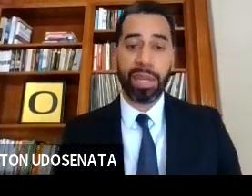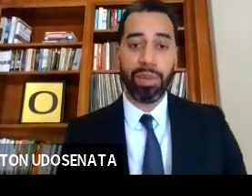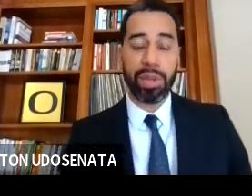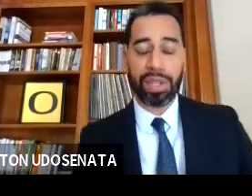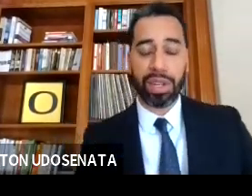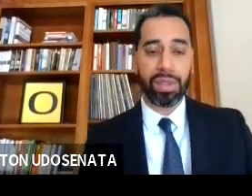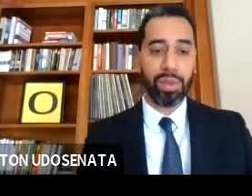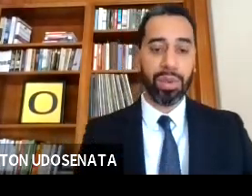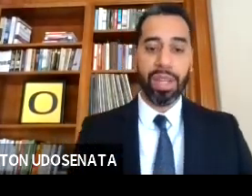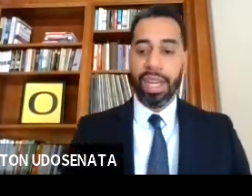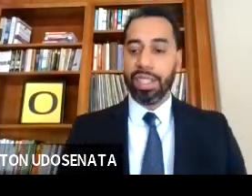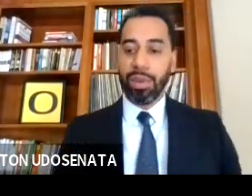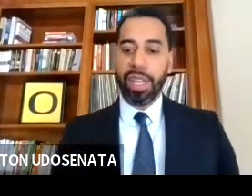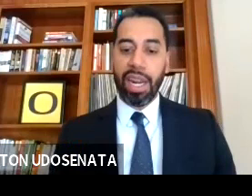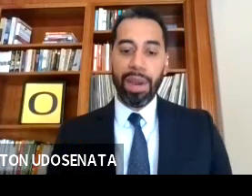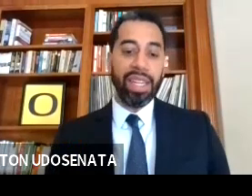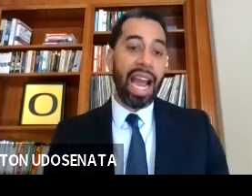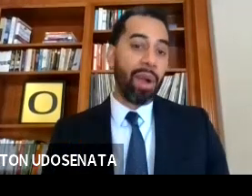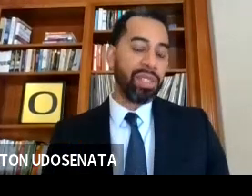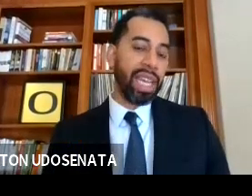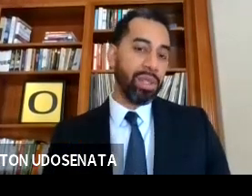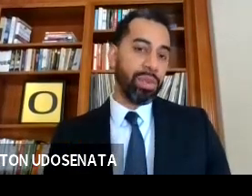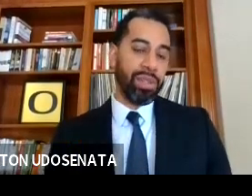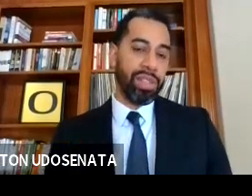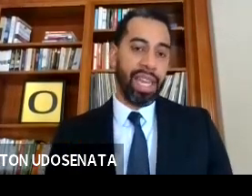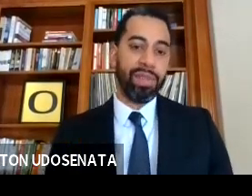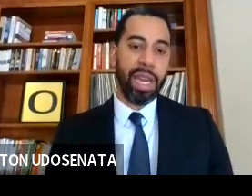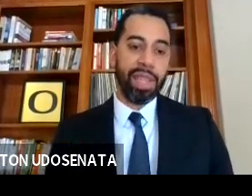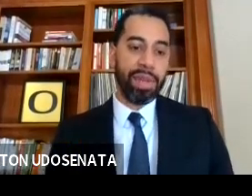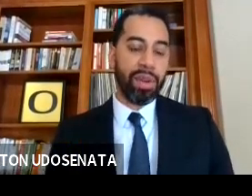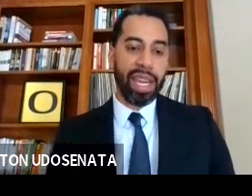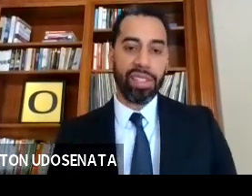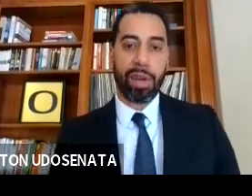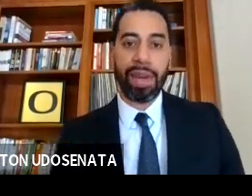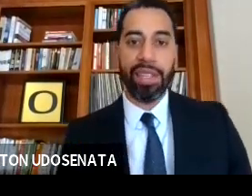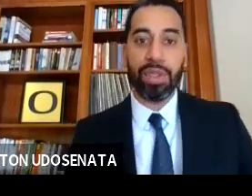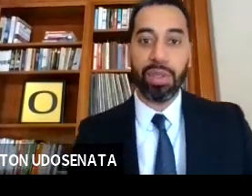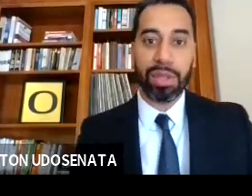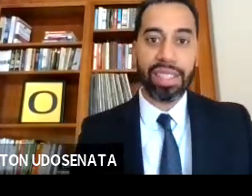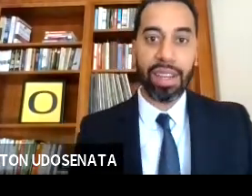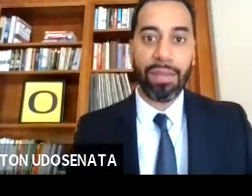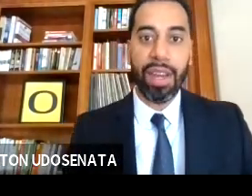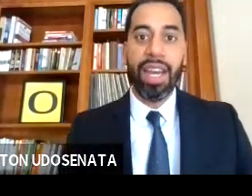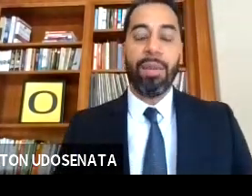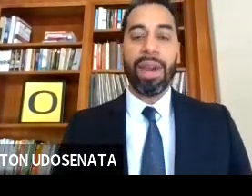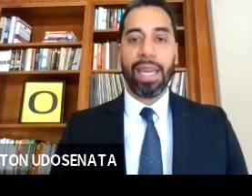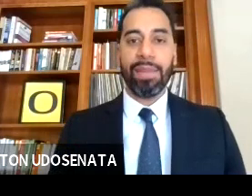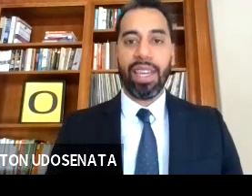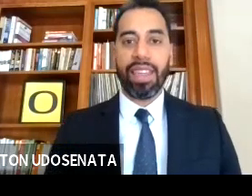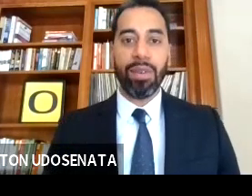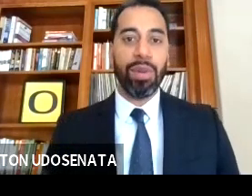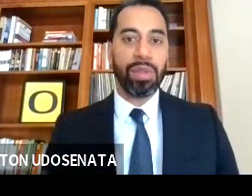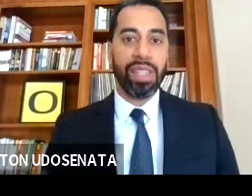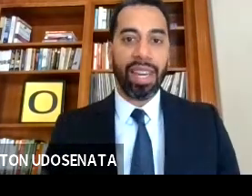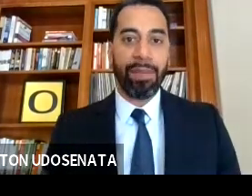can expect when they return to school. So we got about an hour scheduled with you today. And let me go ahead and start by introducing myself. My name